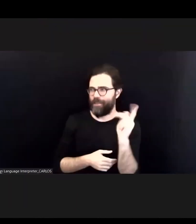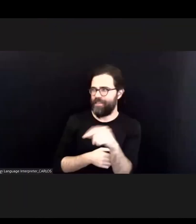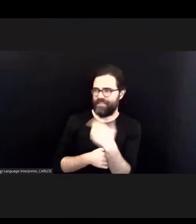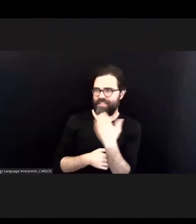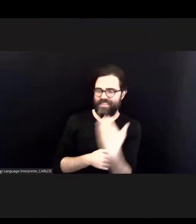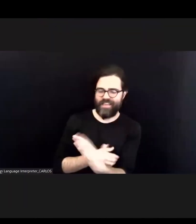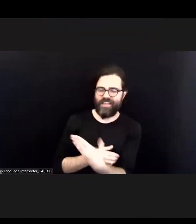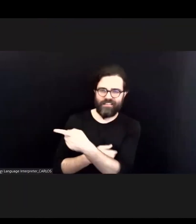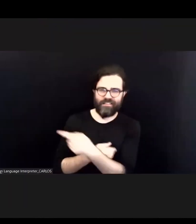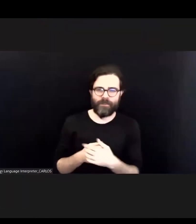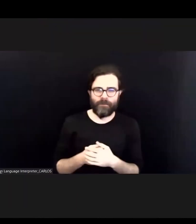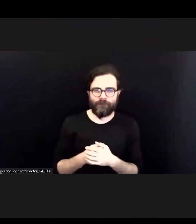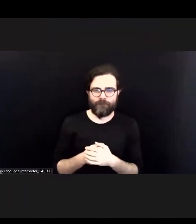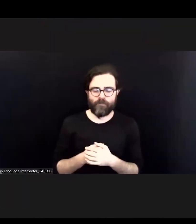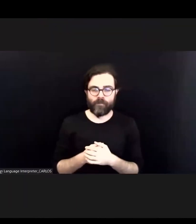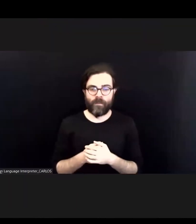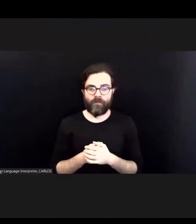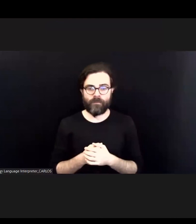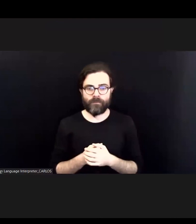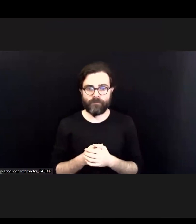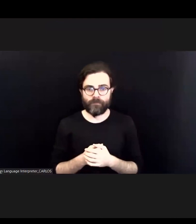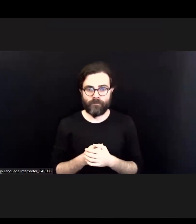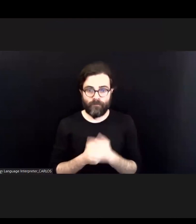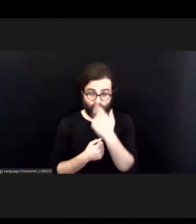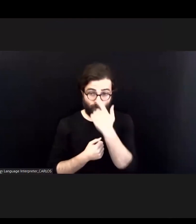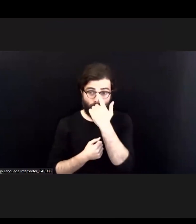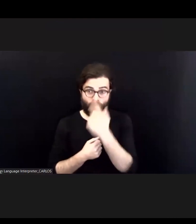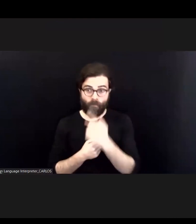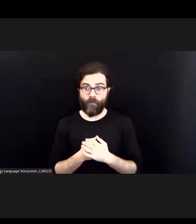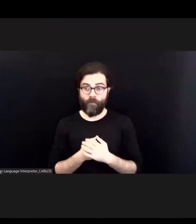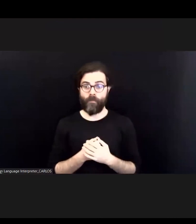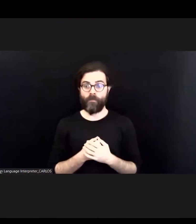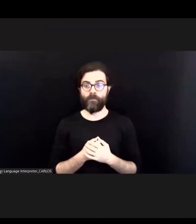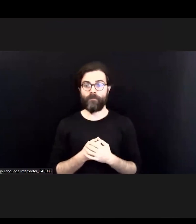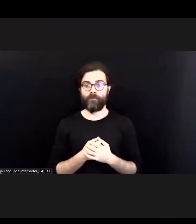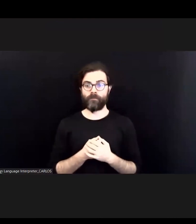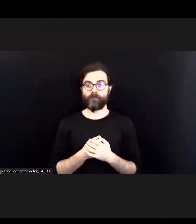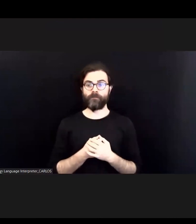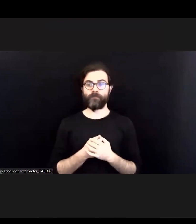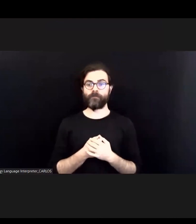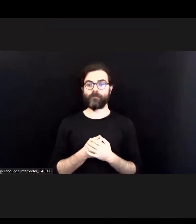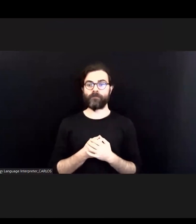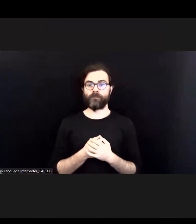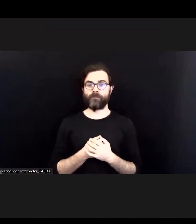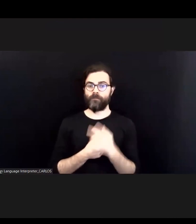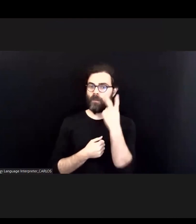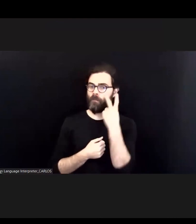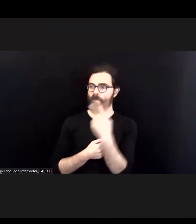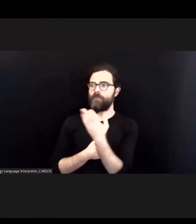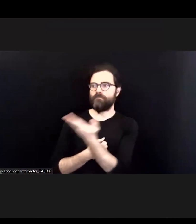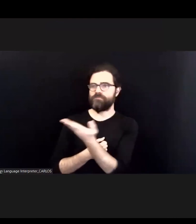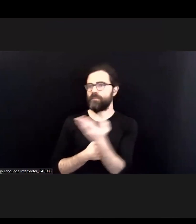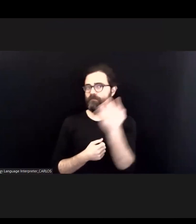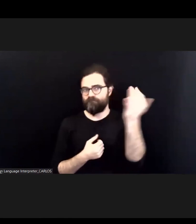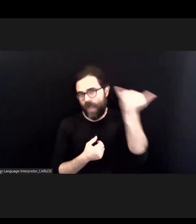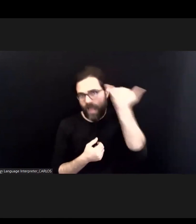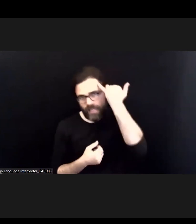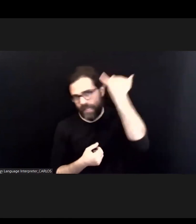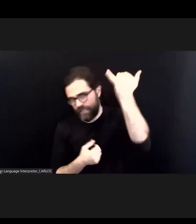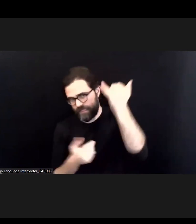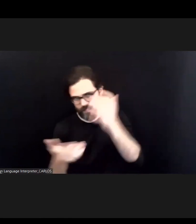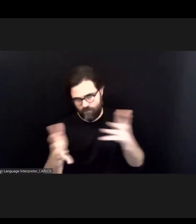you can count at least as much as when you are preparing not an online course, because the preparation